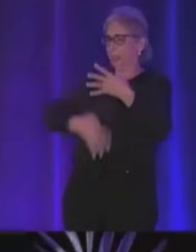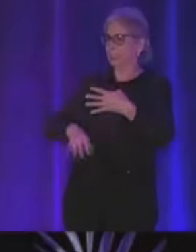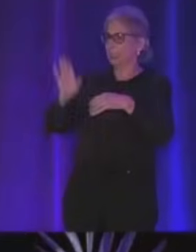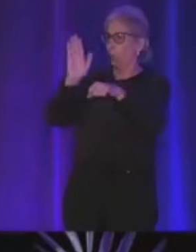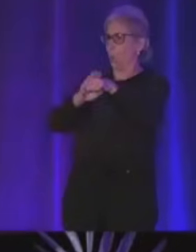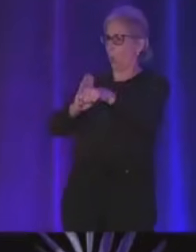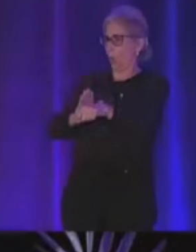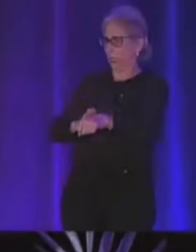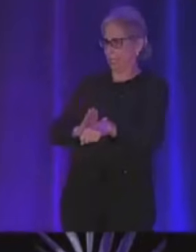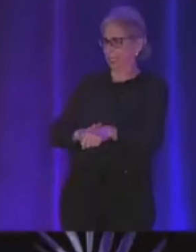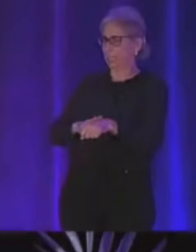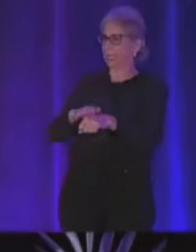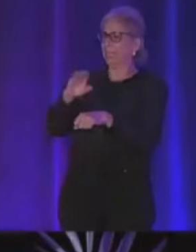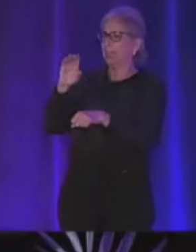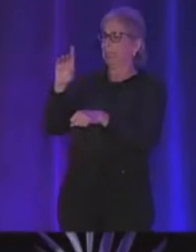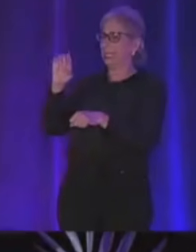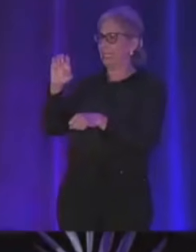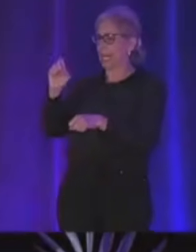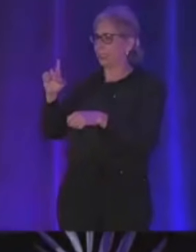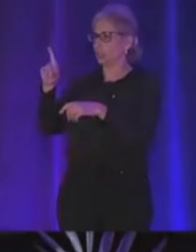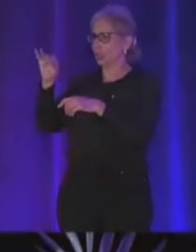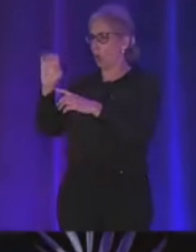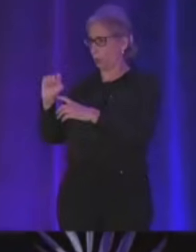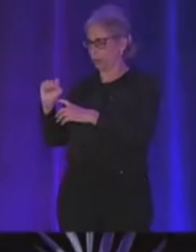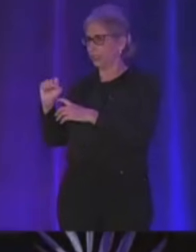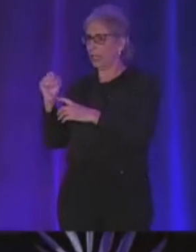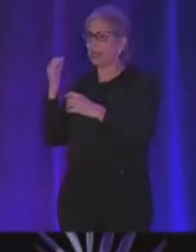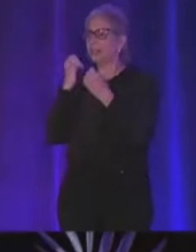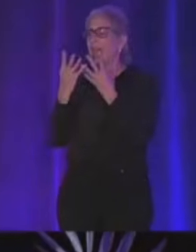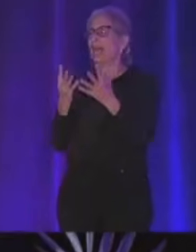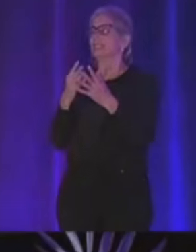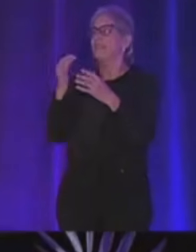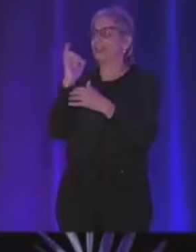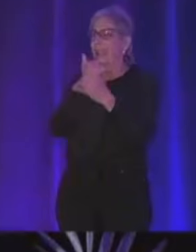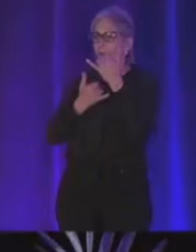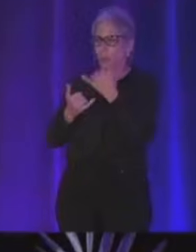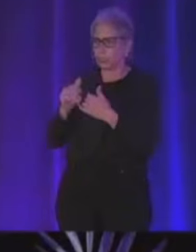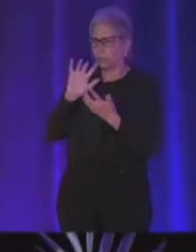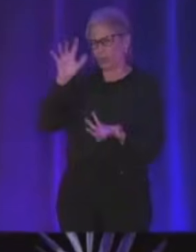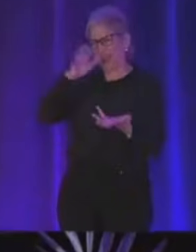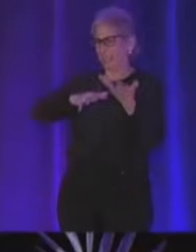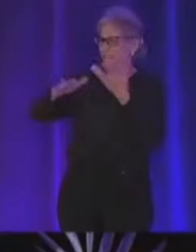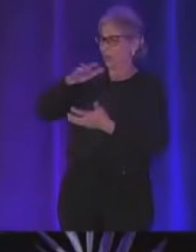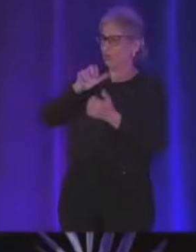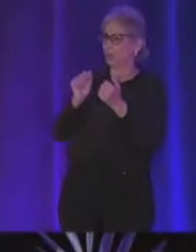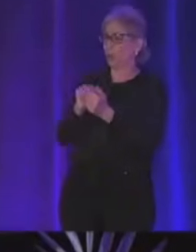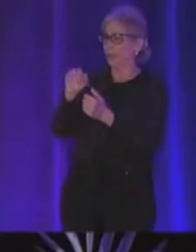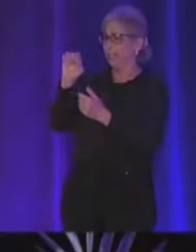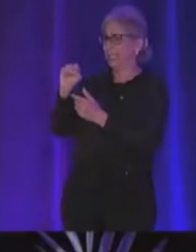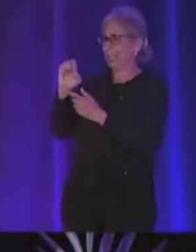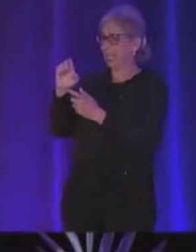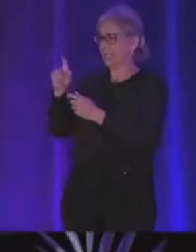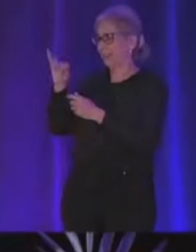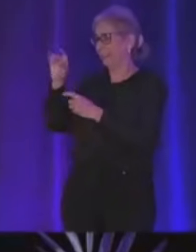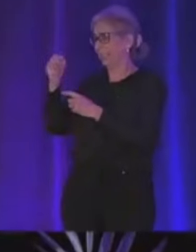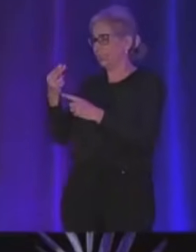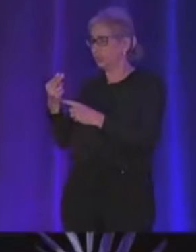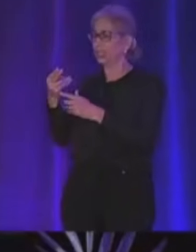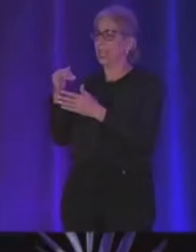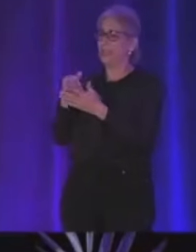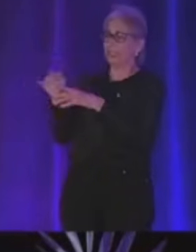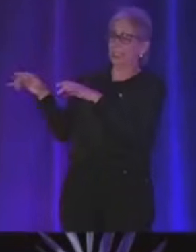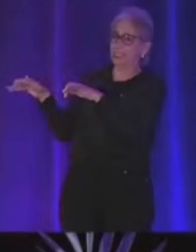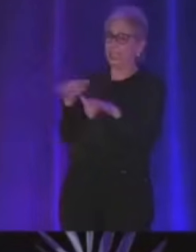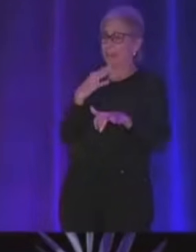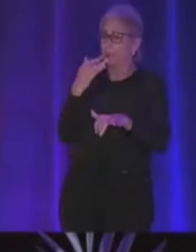warnings in VS Code, even though they block the build as errors, because it's really confusing when both ESLint and TypeScript give you the same